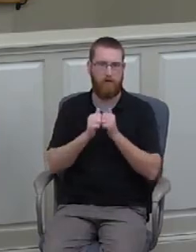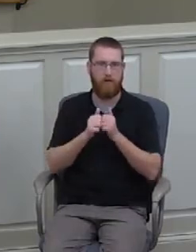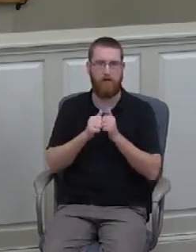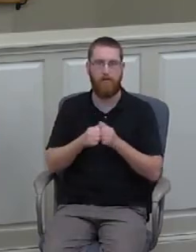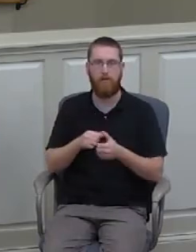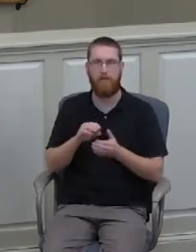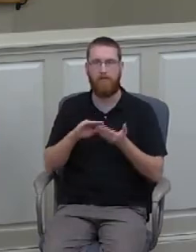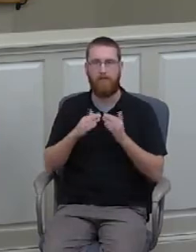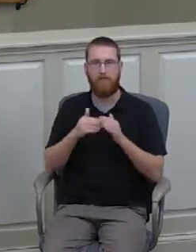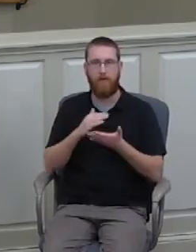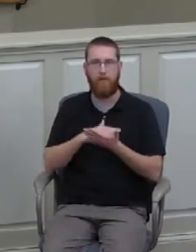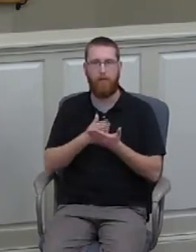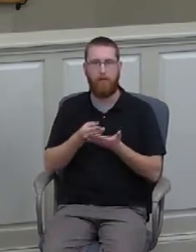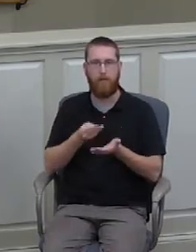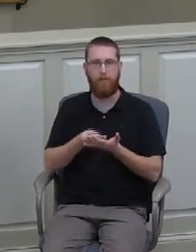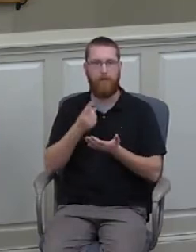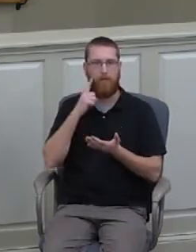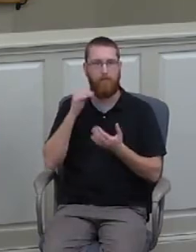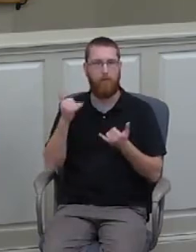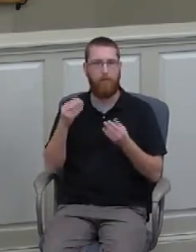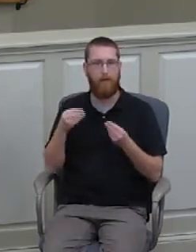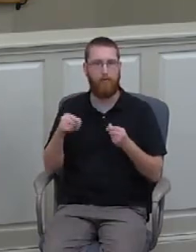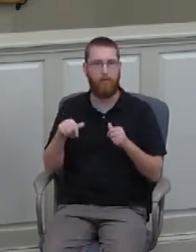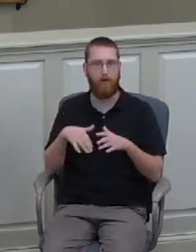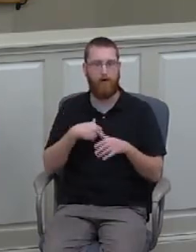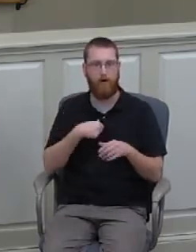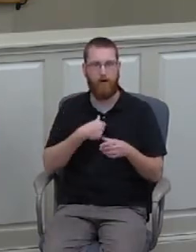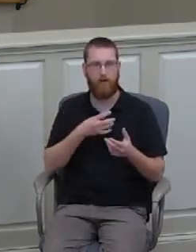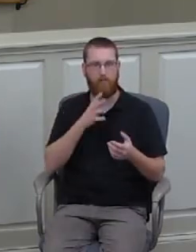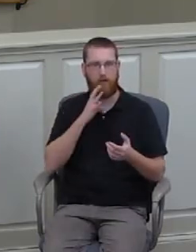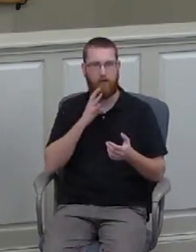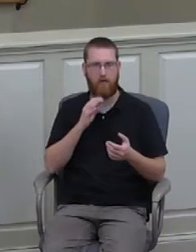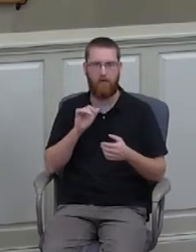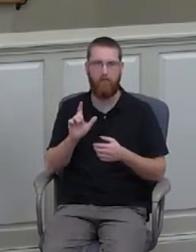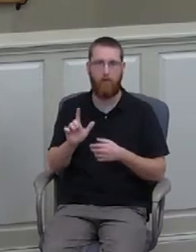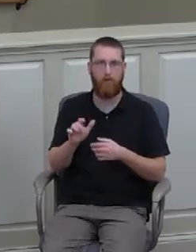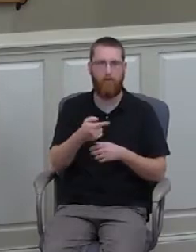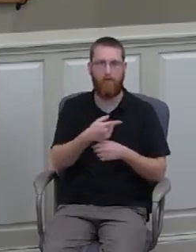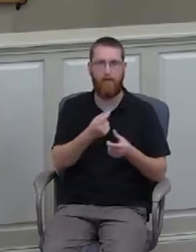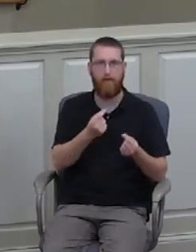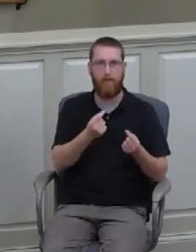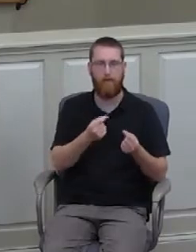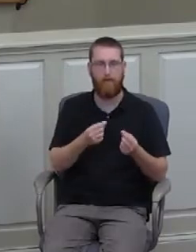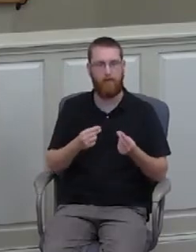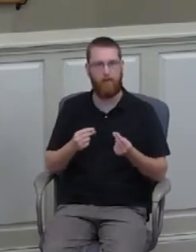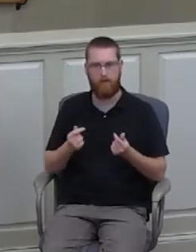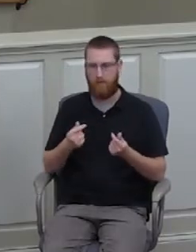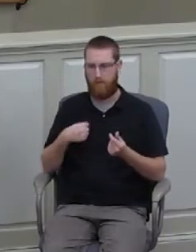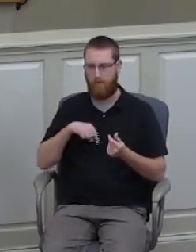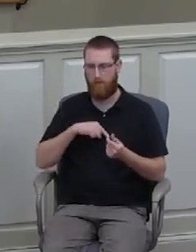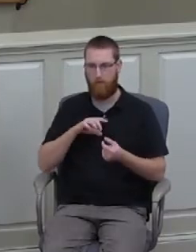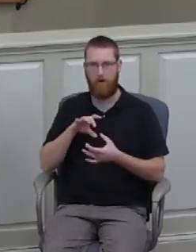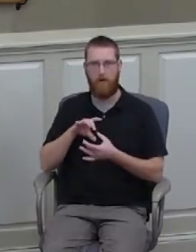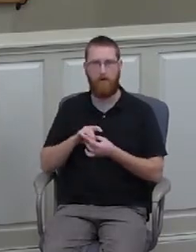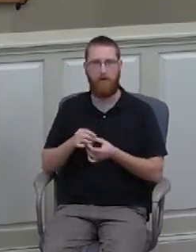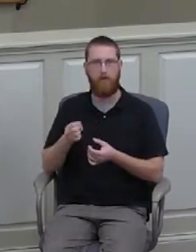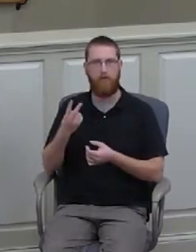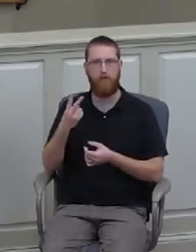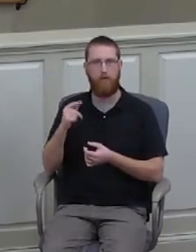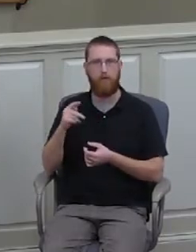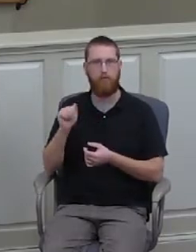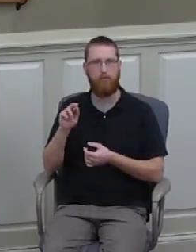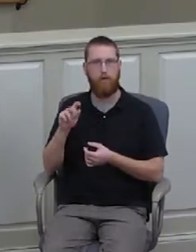So I am envious of what Louisville's doing. And all of a sudden it was like, hey, we're connecting 2 parks.